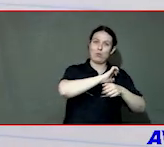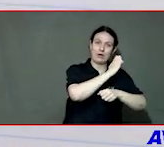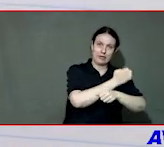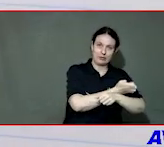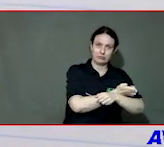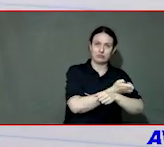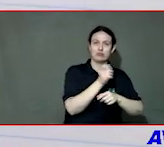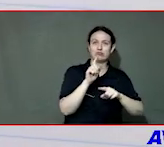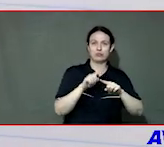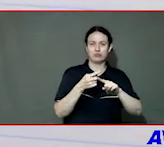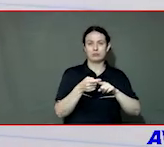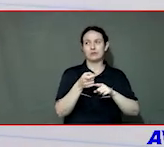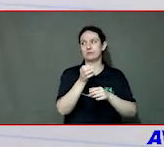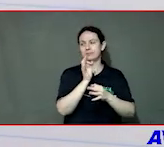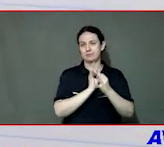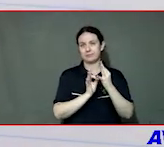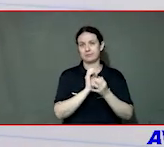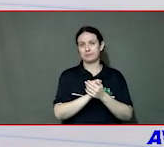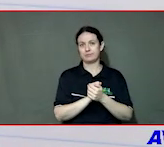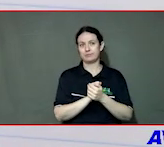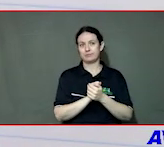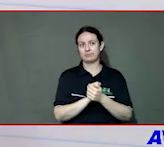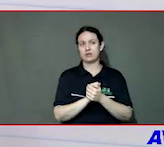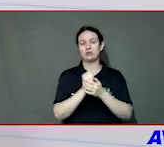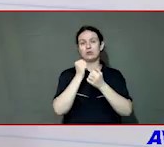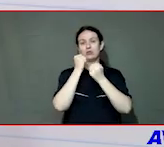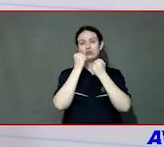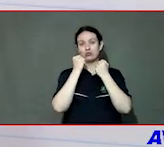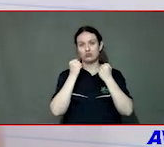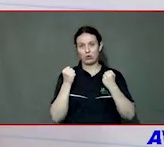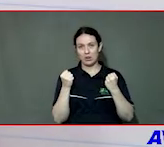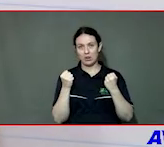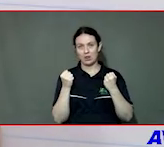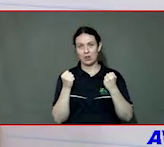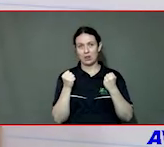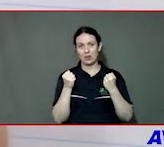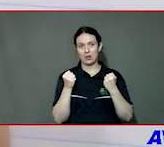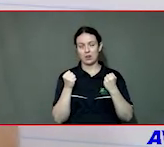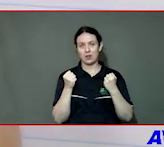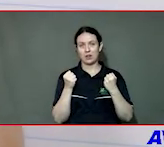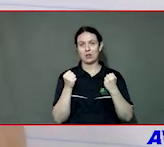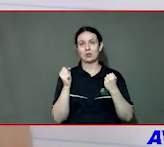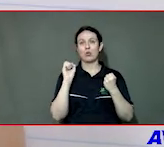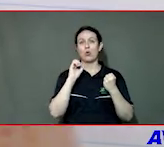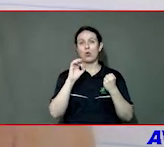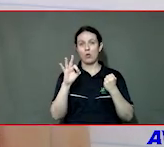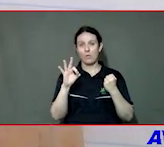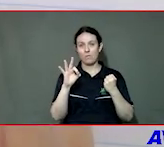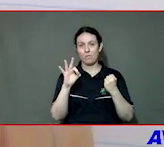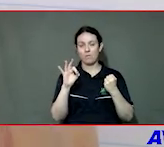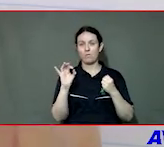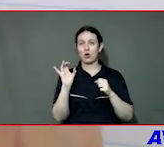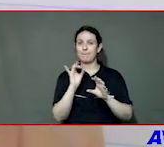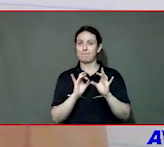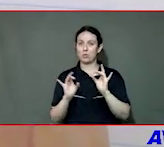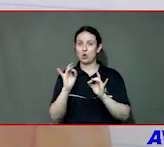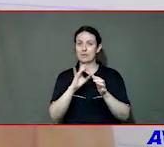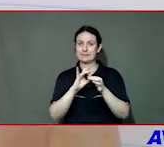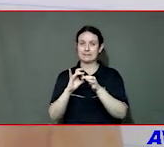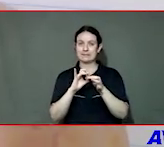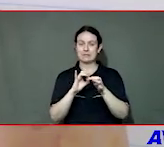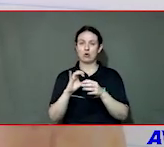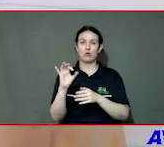going to write about the strength of the intermolecular force, which